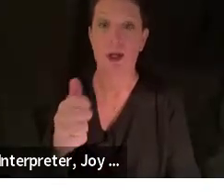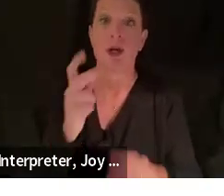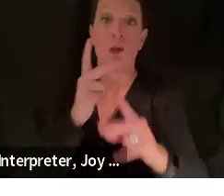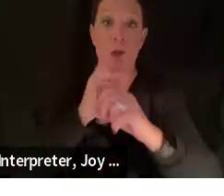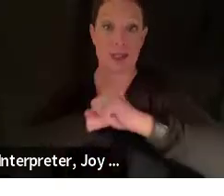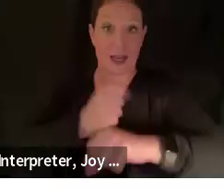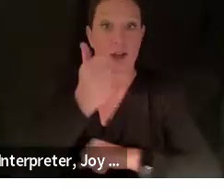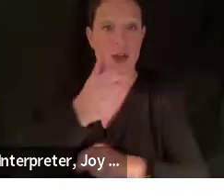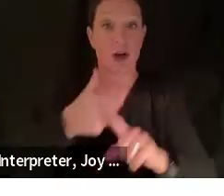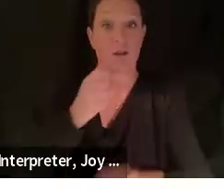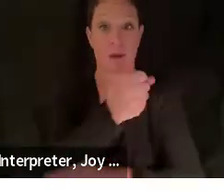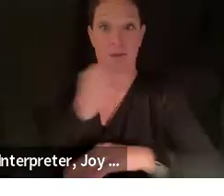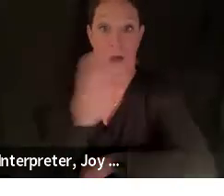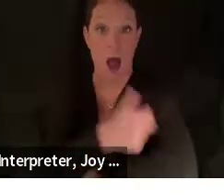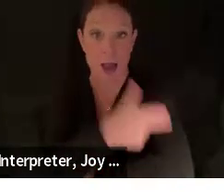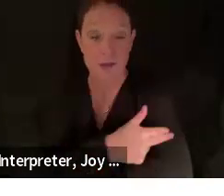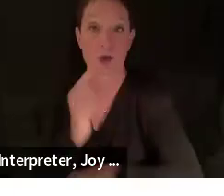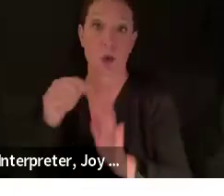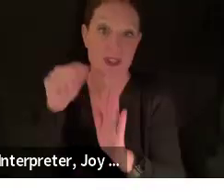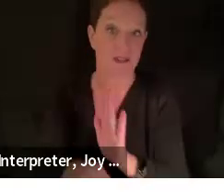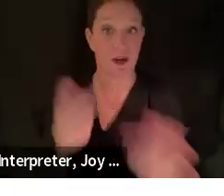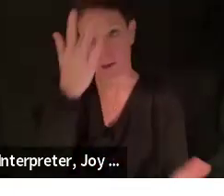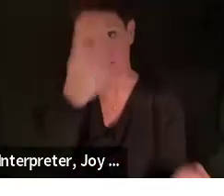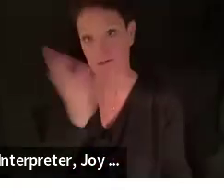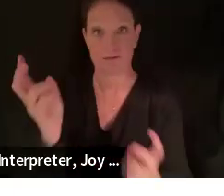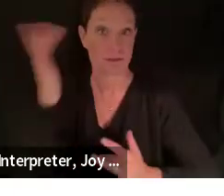yourself from hospitalization or severe illness.